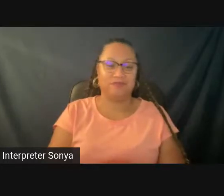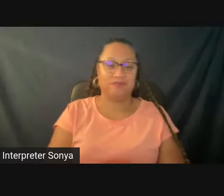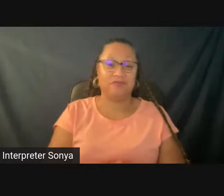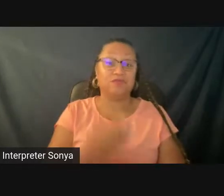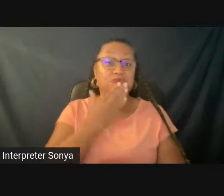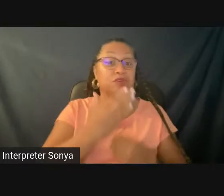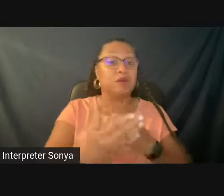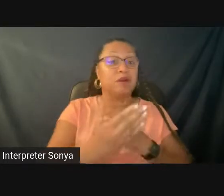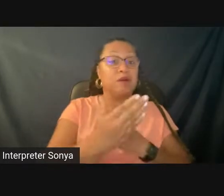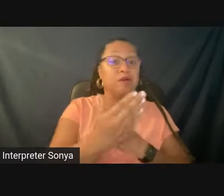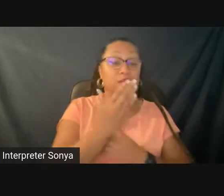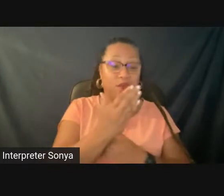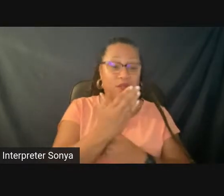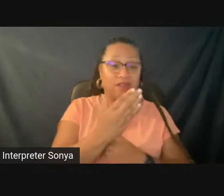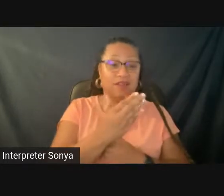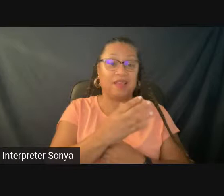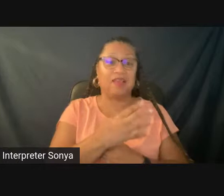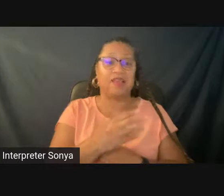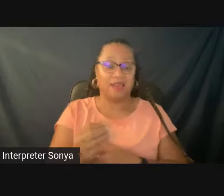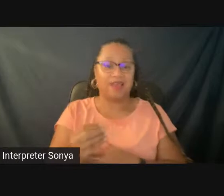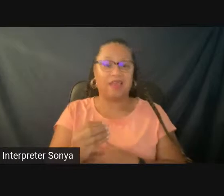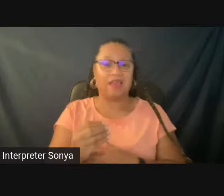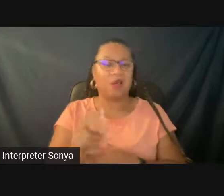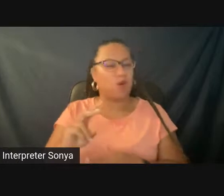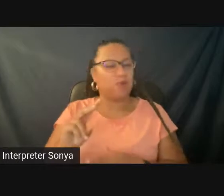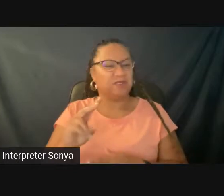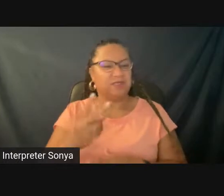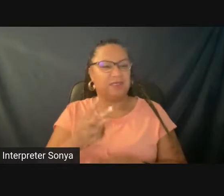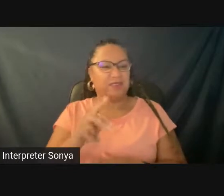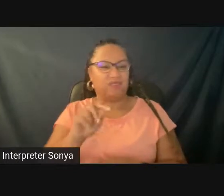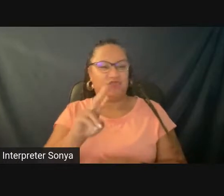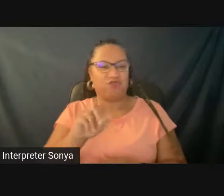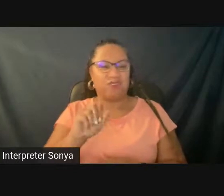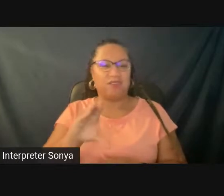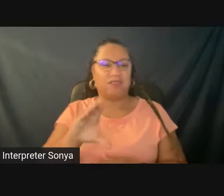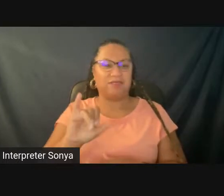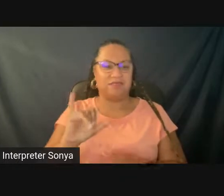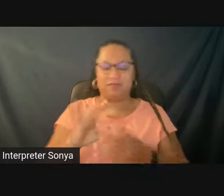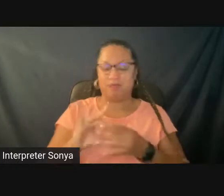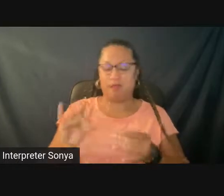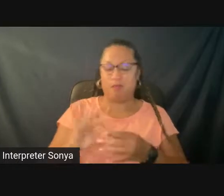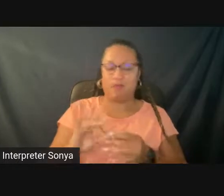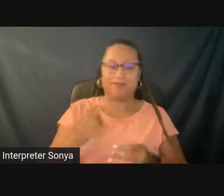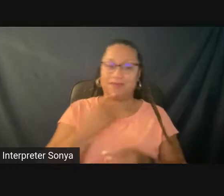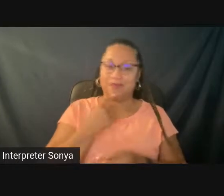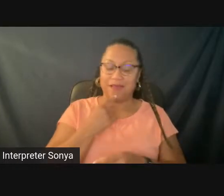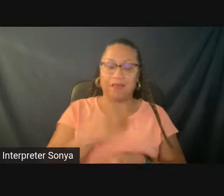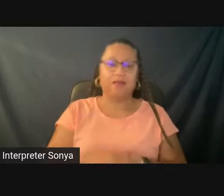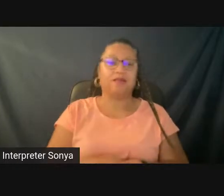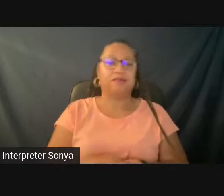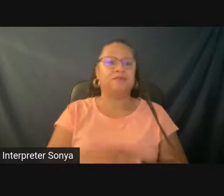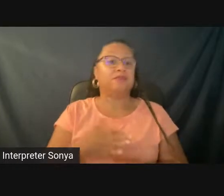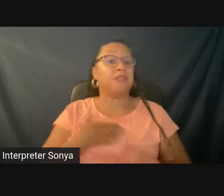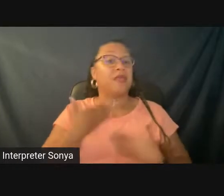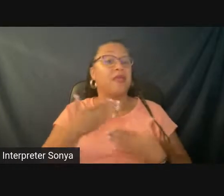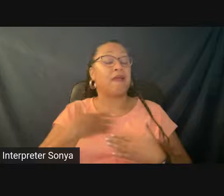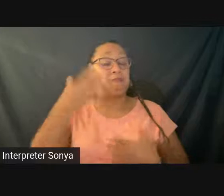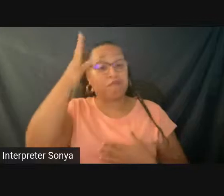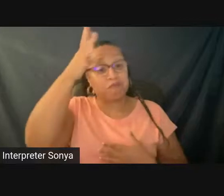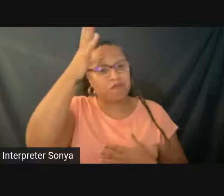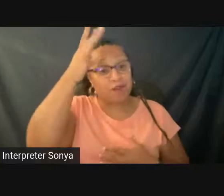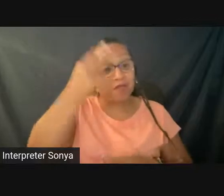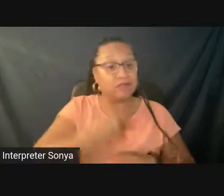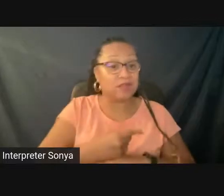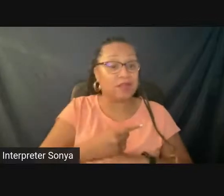Good morning, and I'll second Tracy and just say Happy Father's